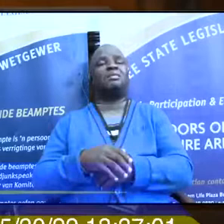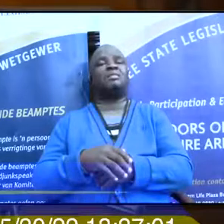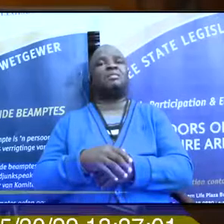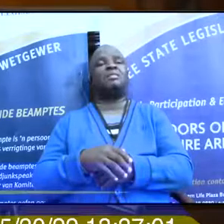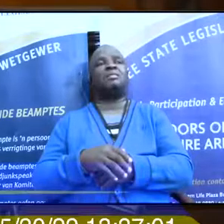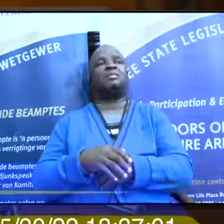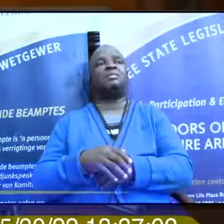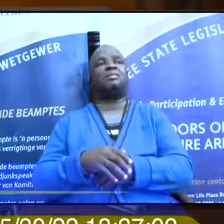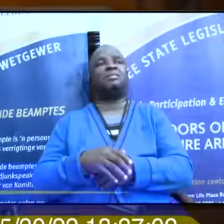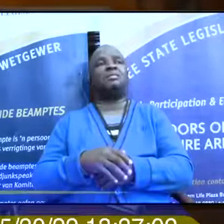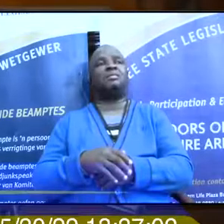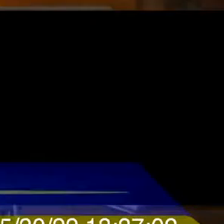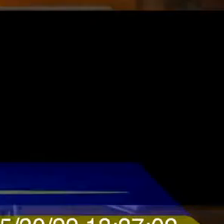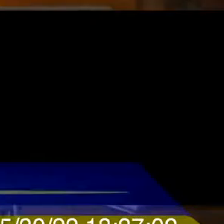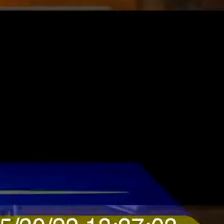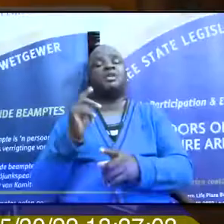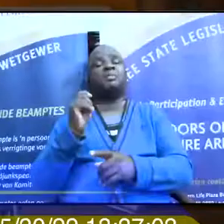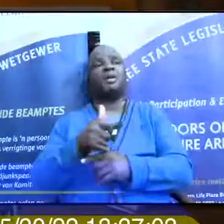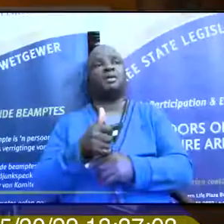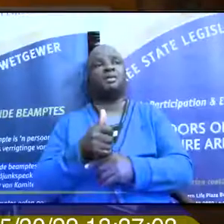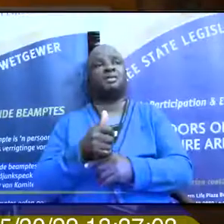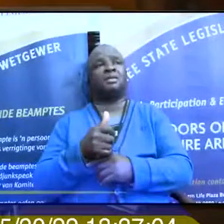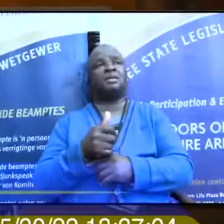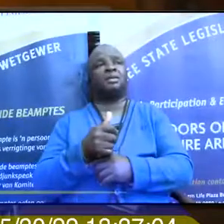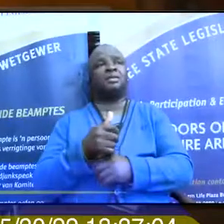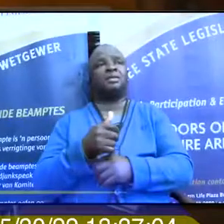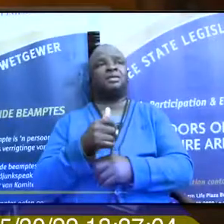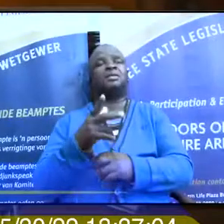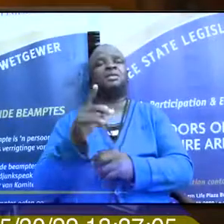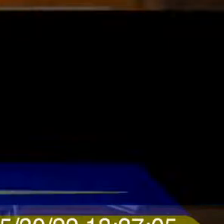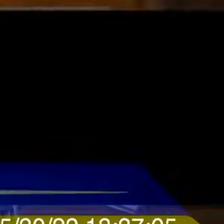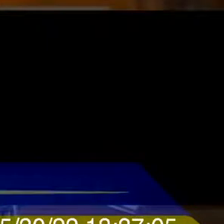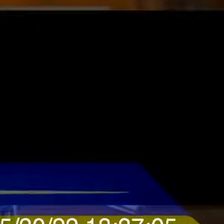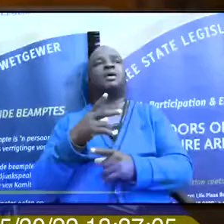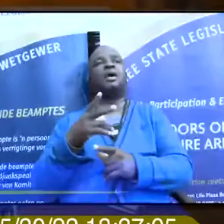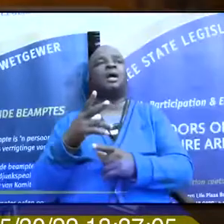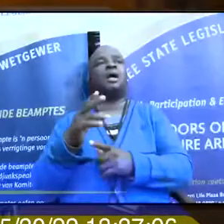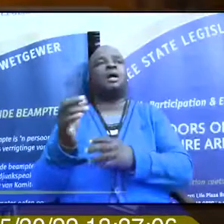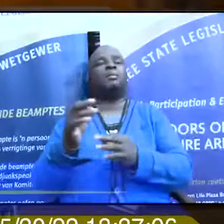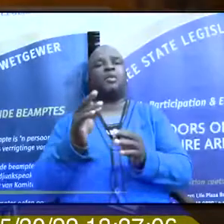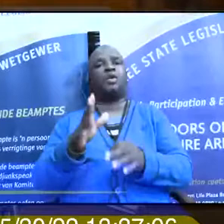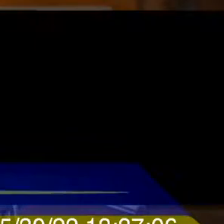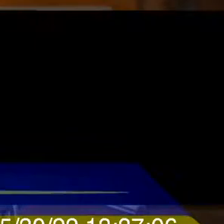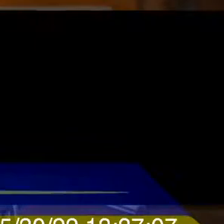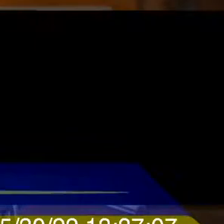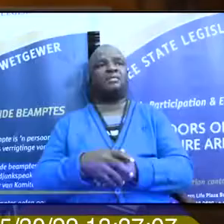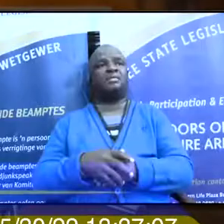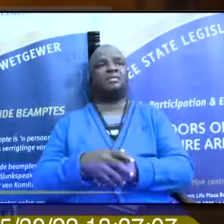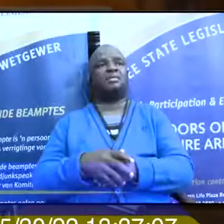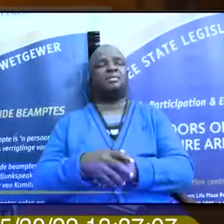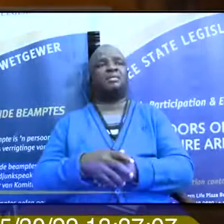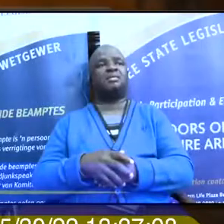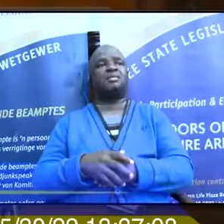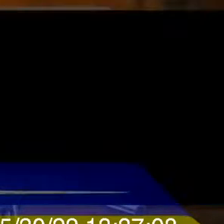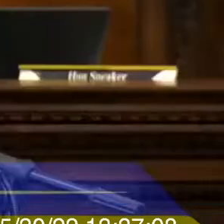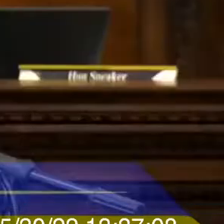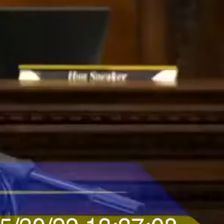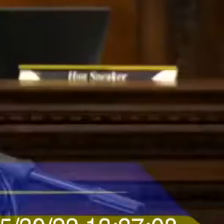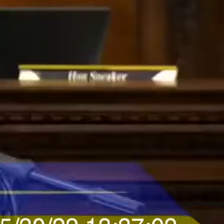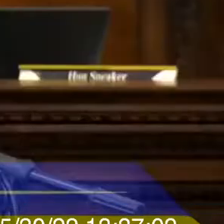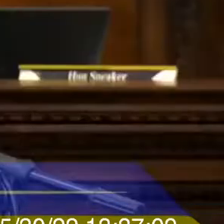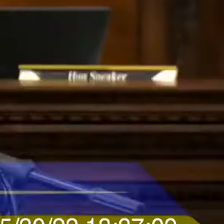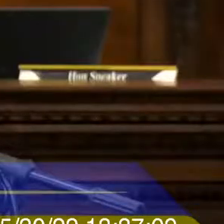to you to even pay a certain amount here to the employer that they call a